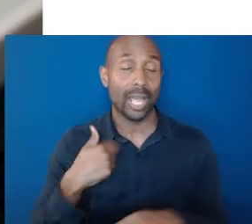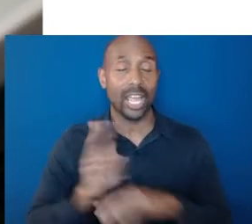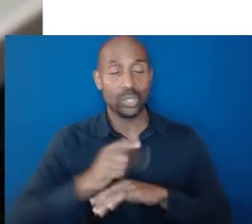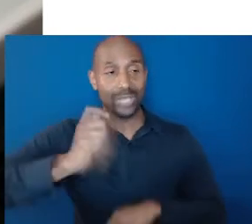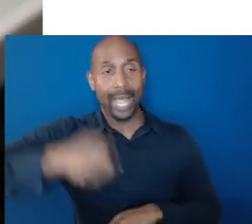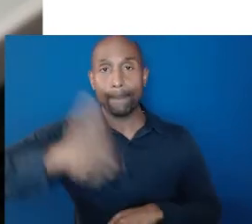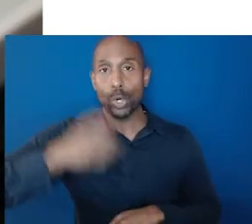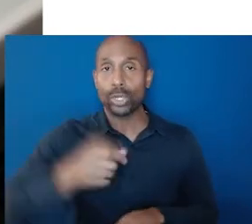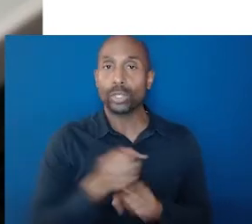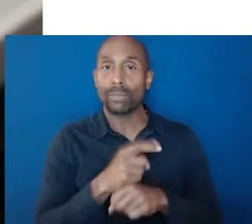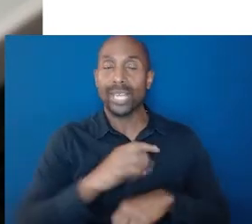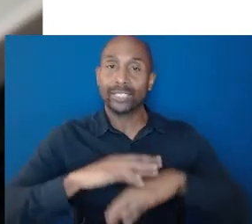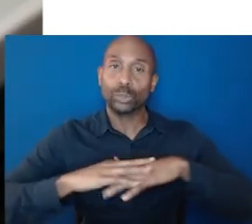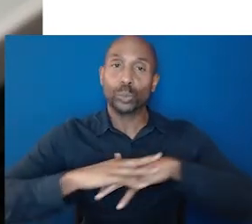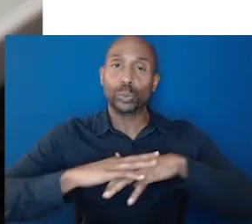hammer and